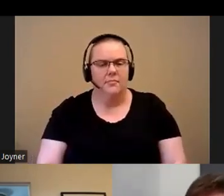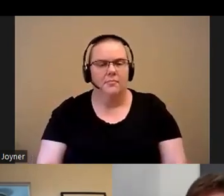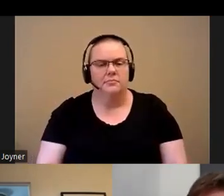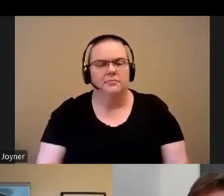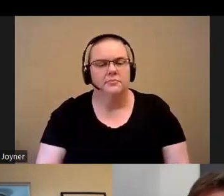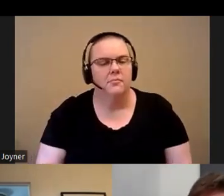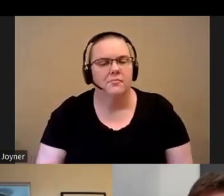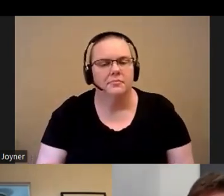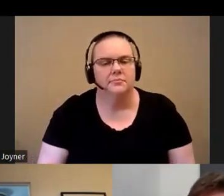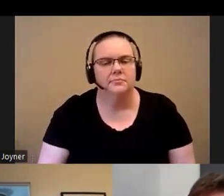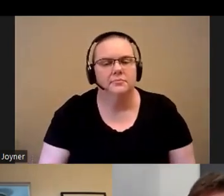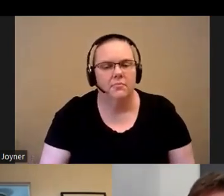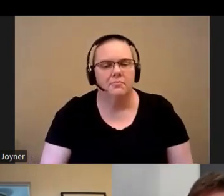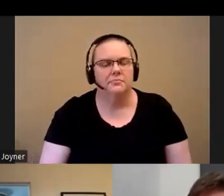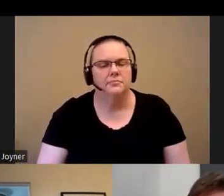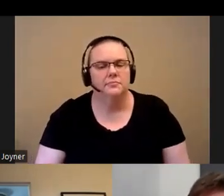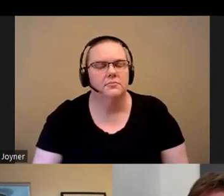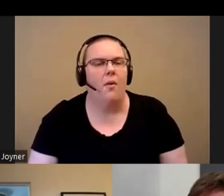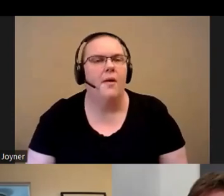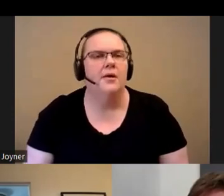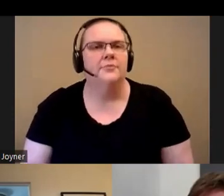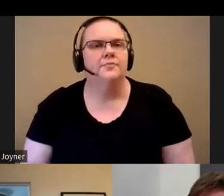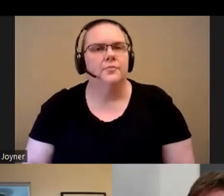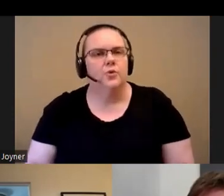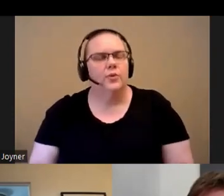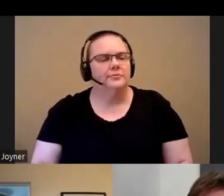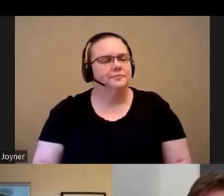The differences of costs, well,